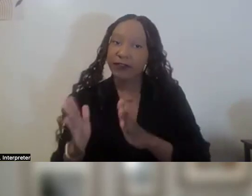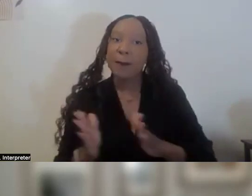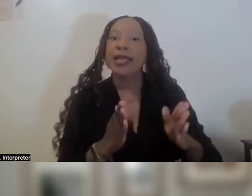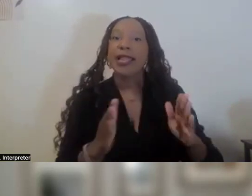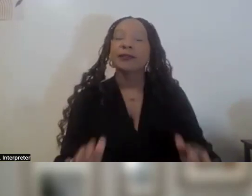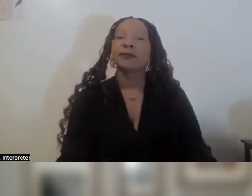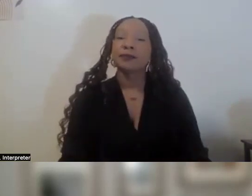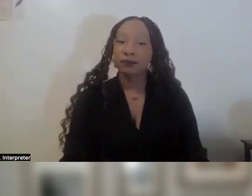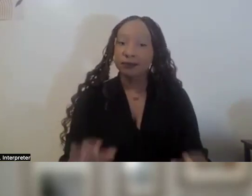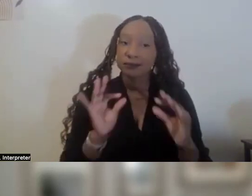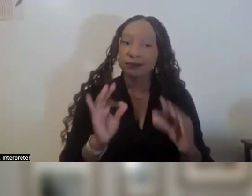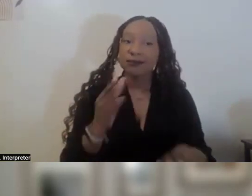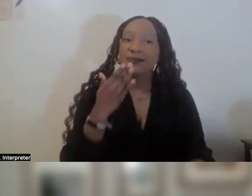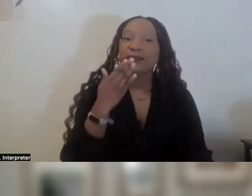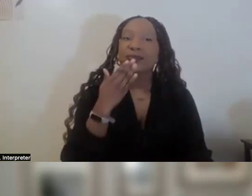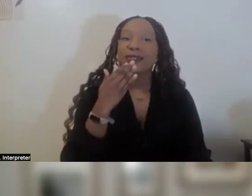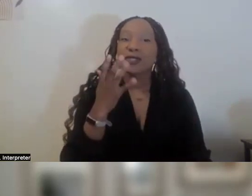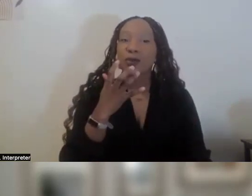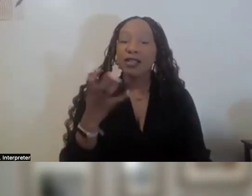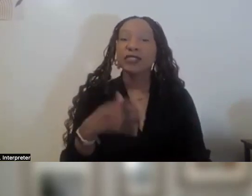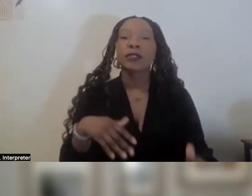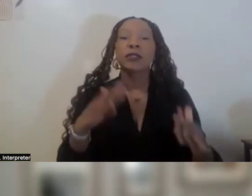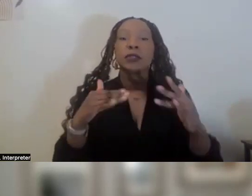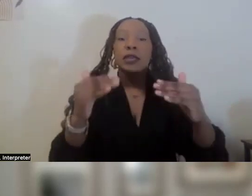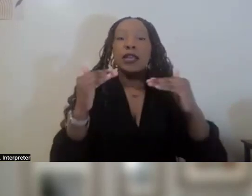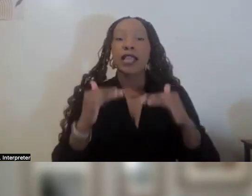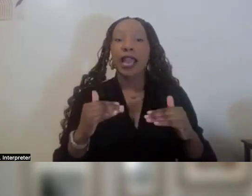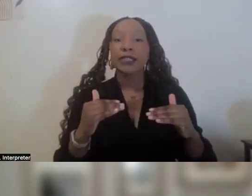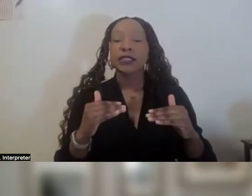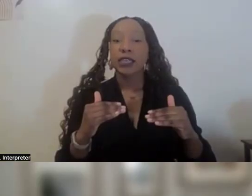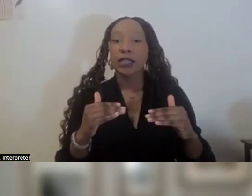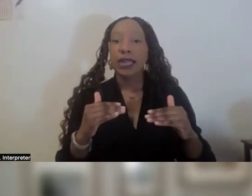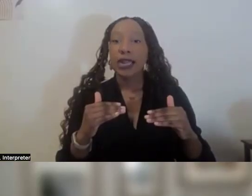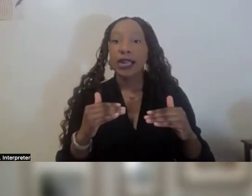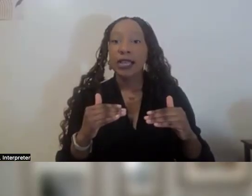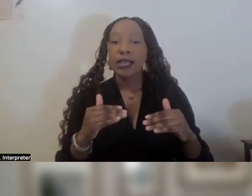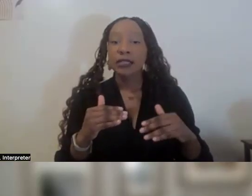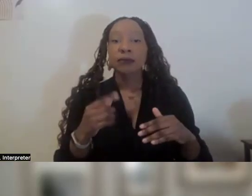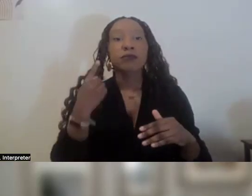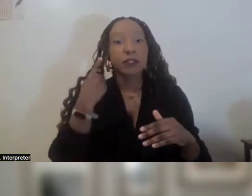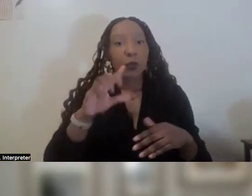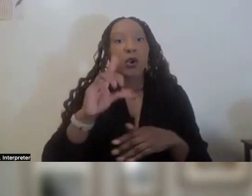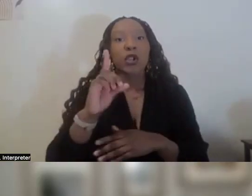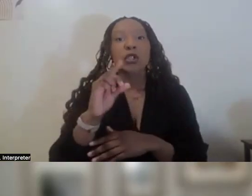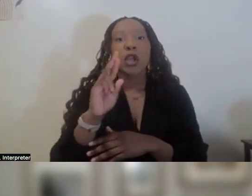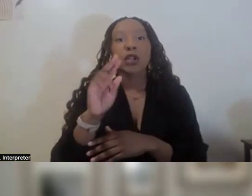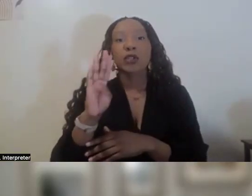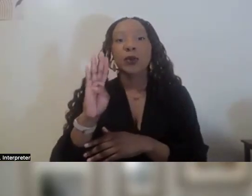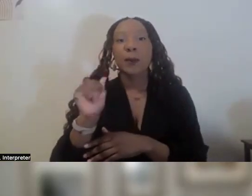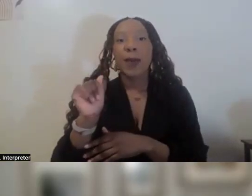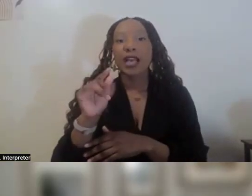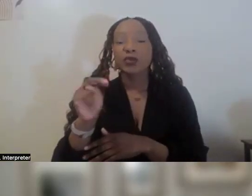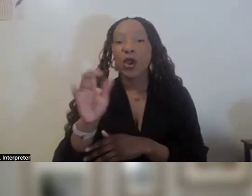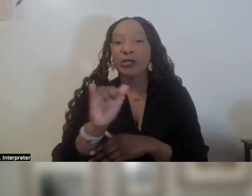Okay, awesome. Thank you so much. Next question. Actually, I'm going to direct this one to you as well, Dr. Bazran. How can